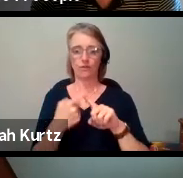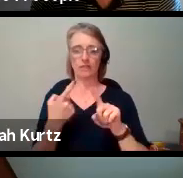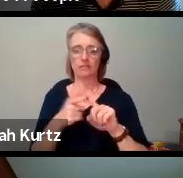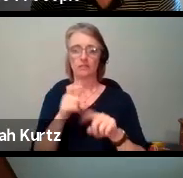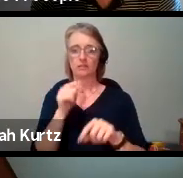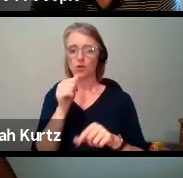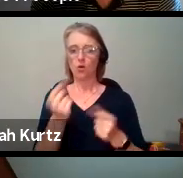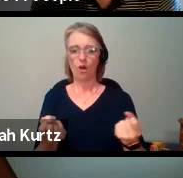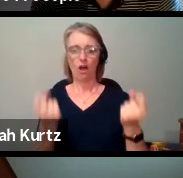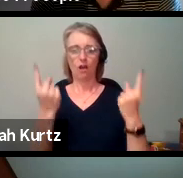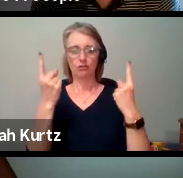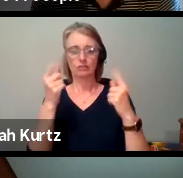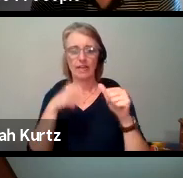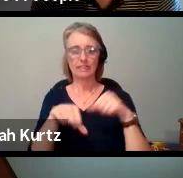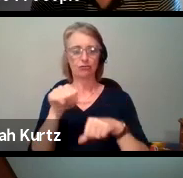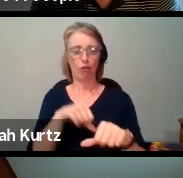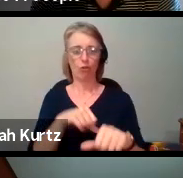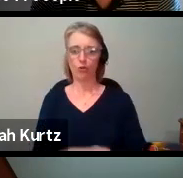really understand the other.